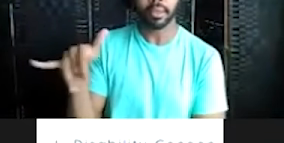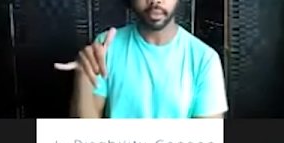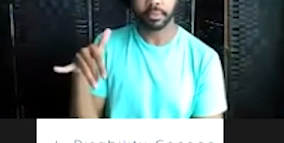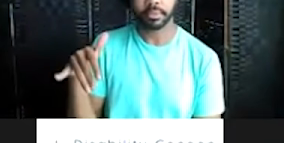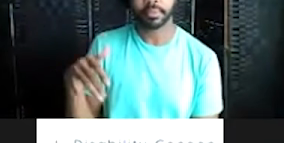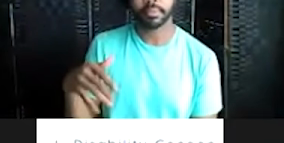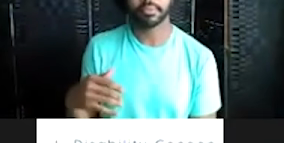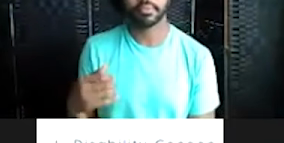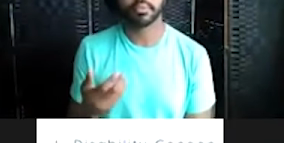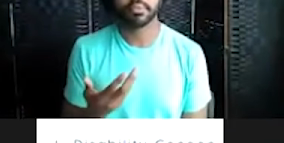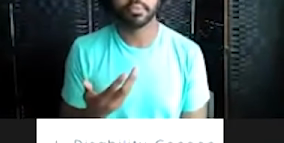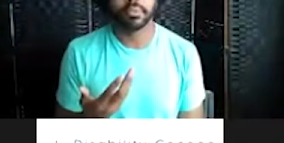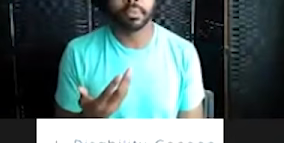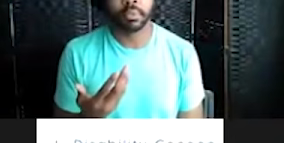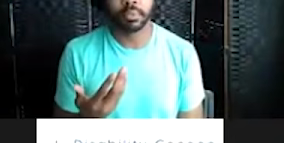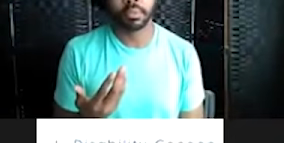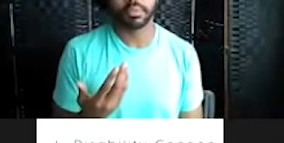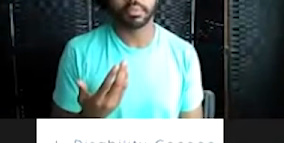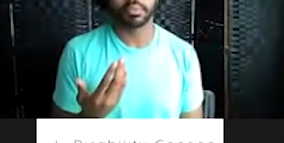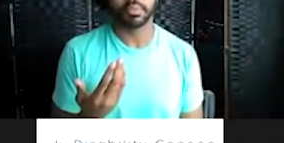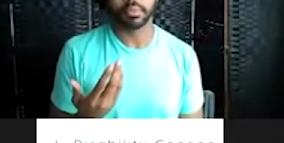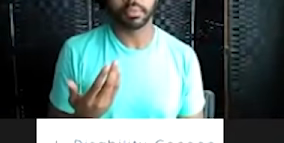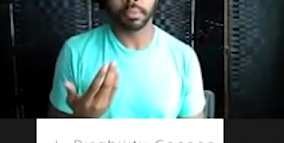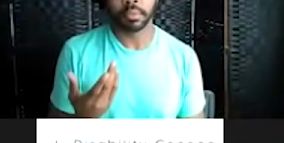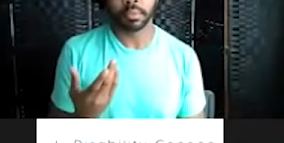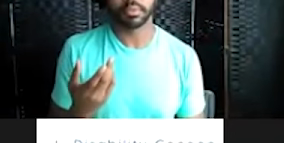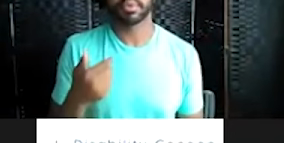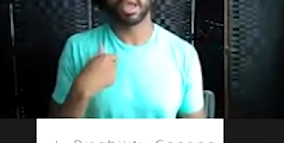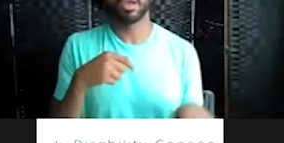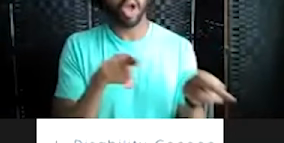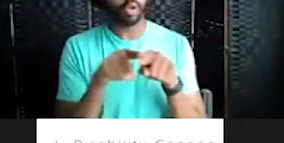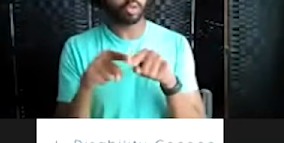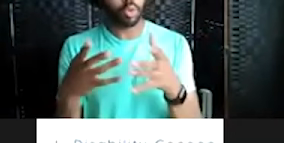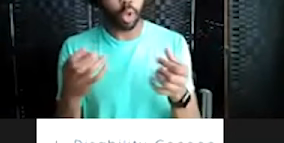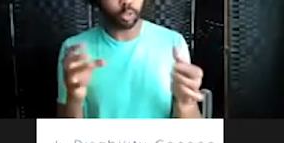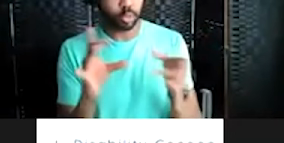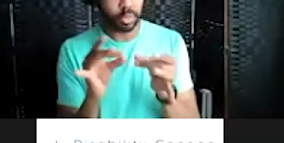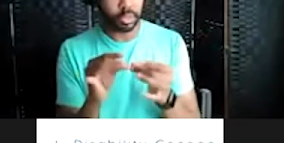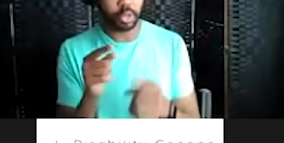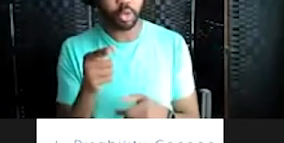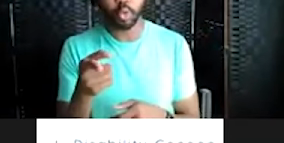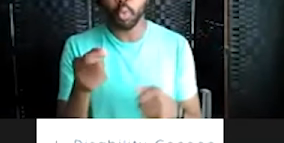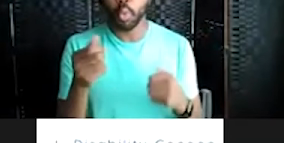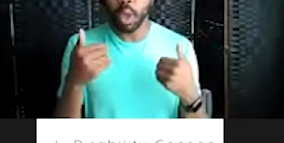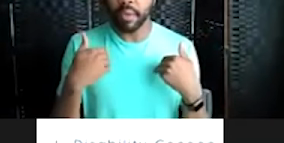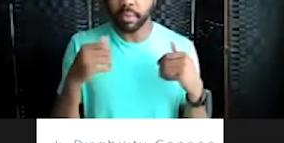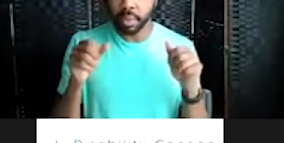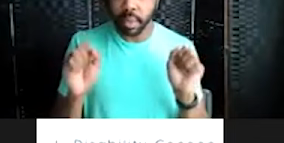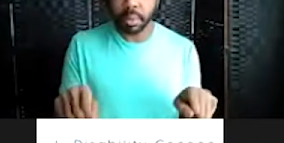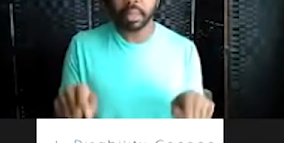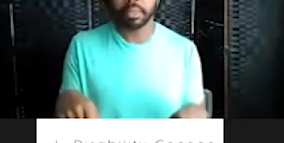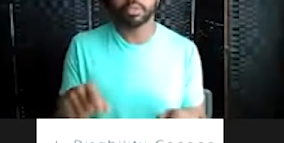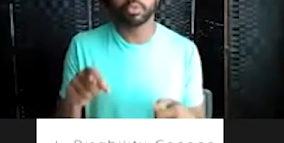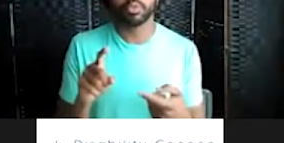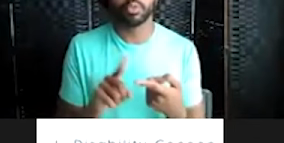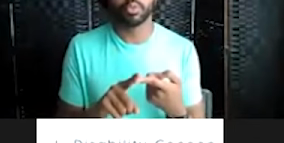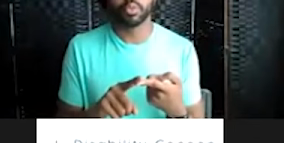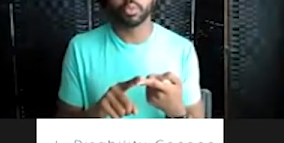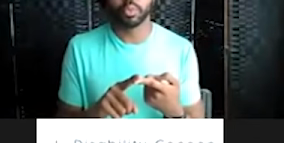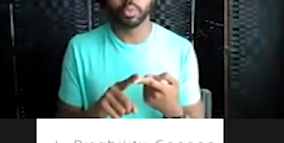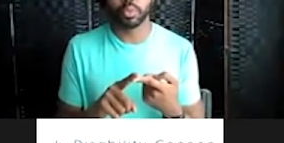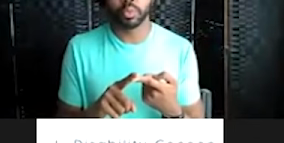app. Yes, you do. I'd also like to mention that you also have the ability to dim. Right.